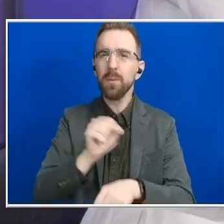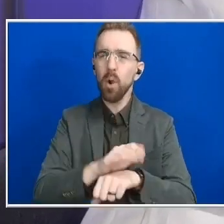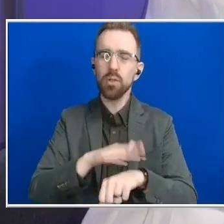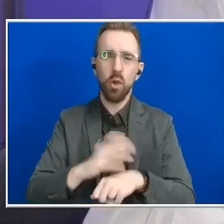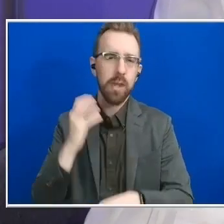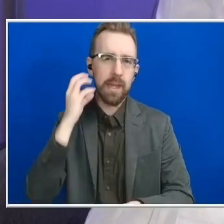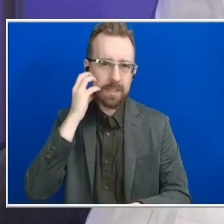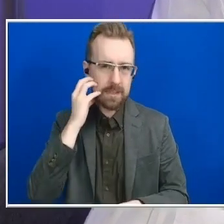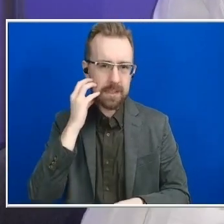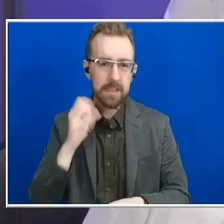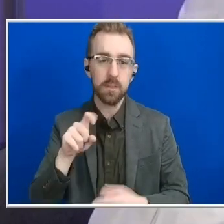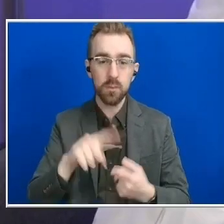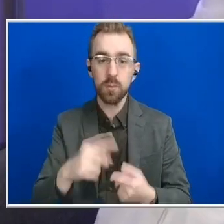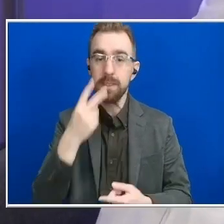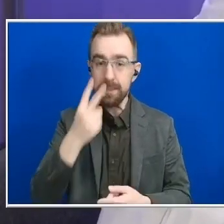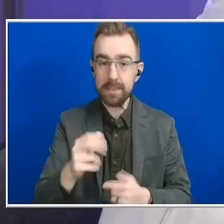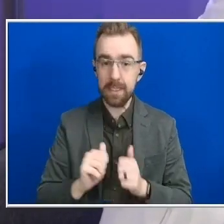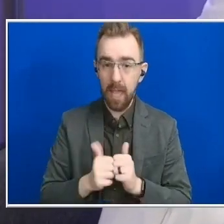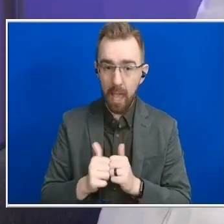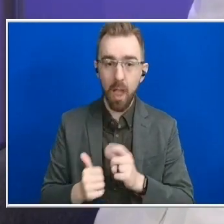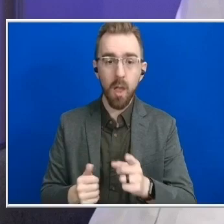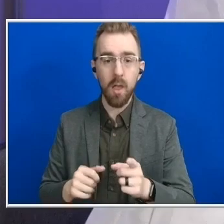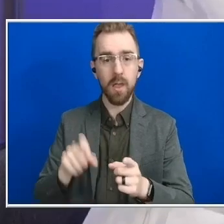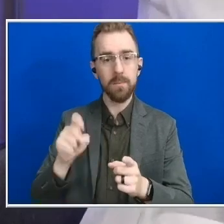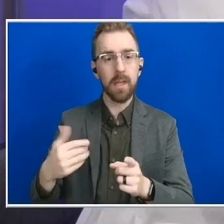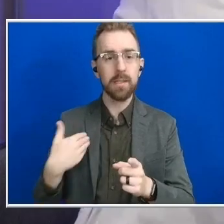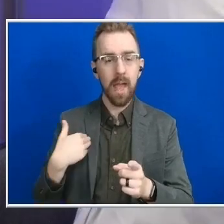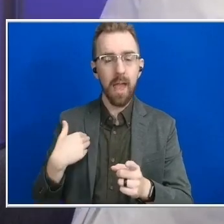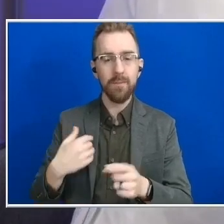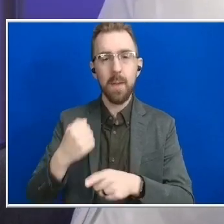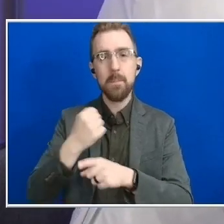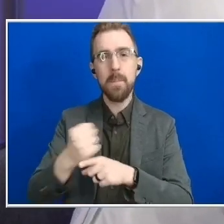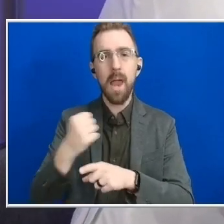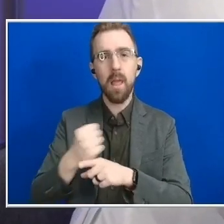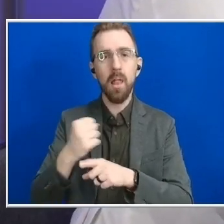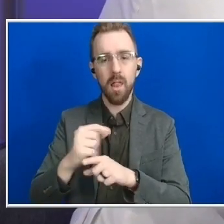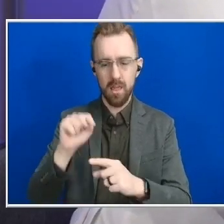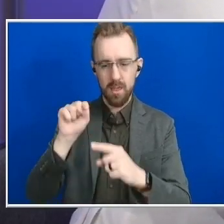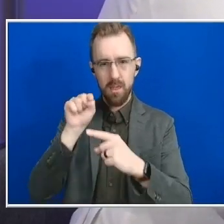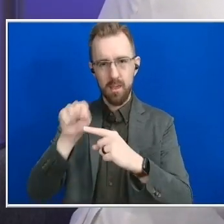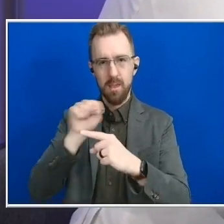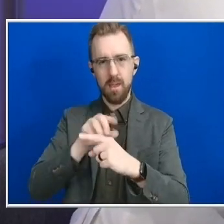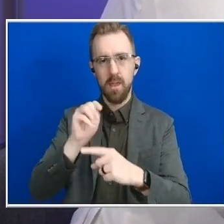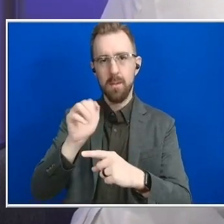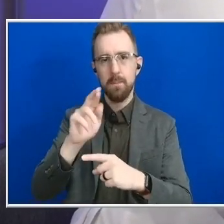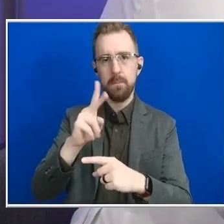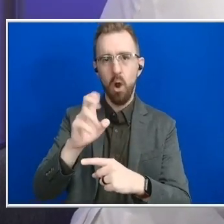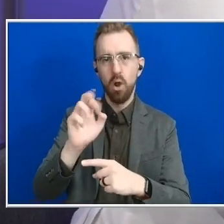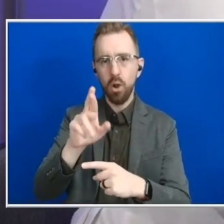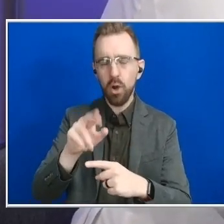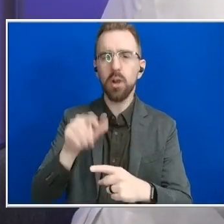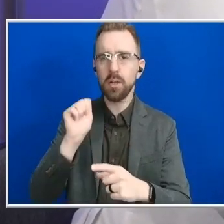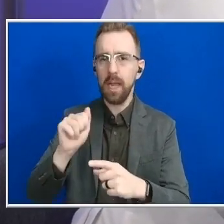it, it has metal markers as part of the